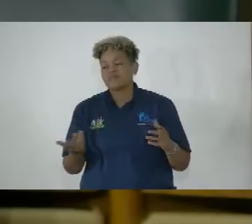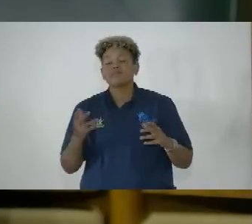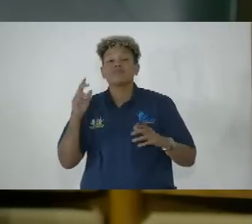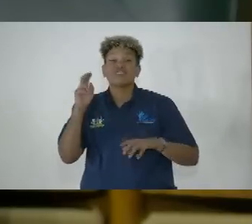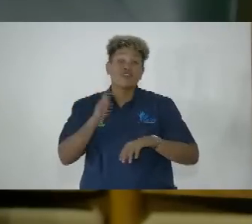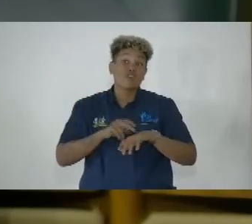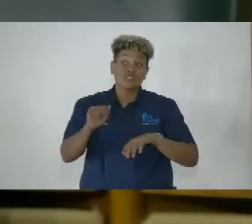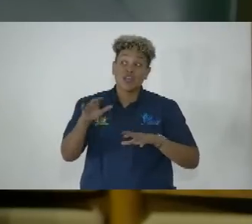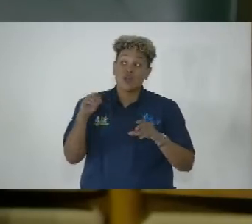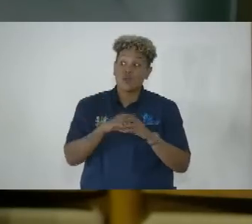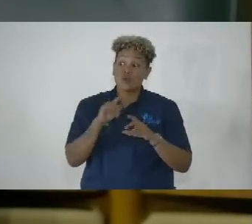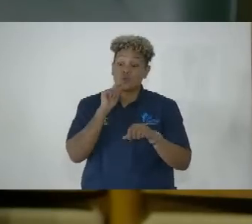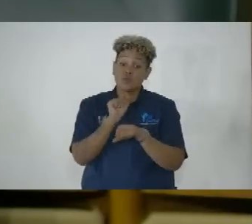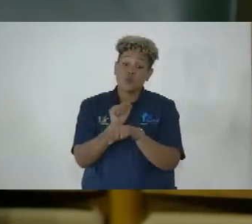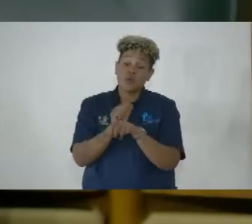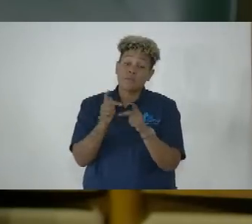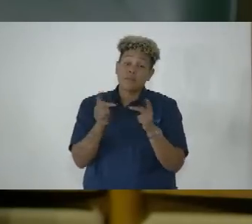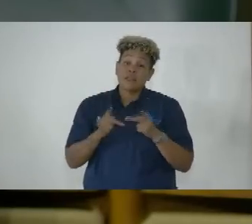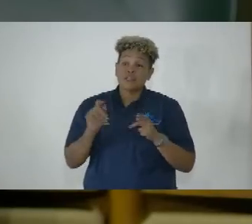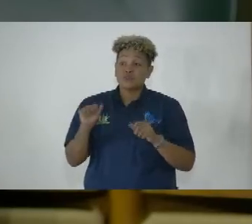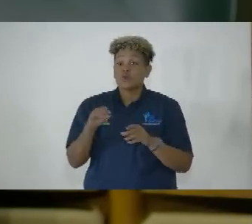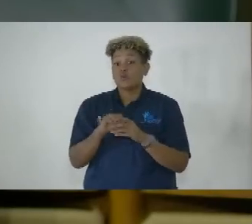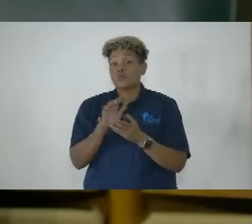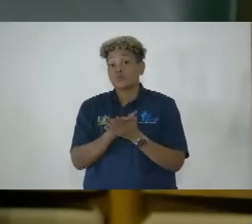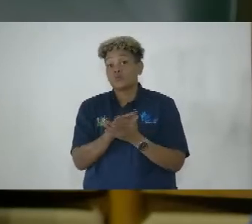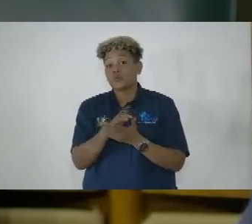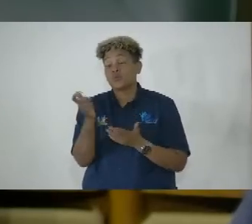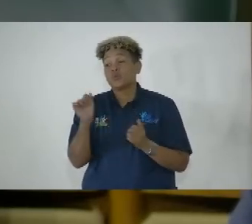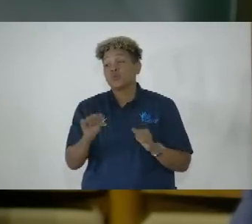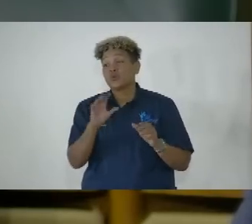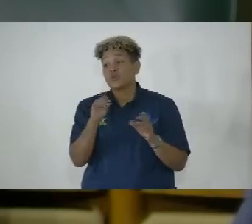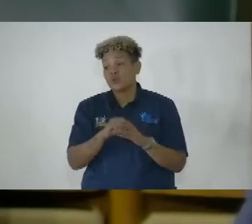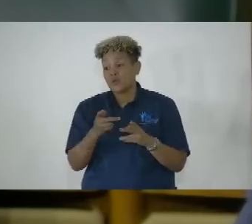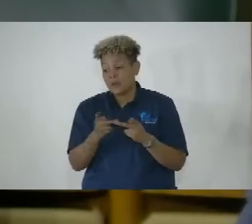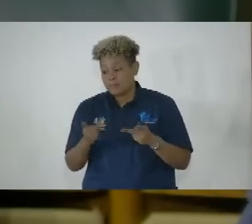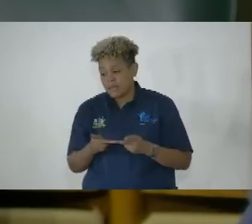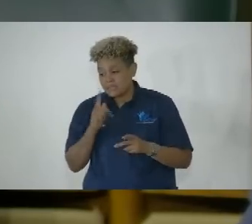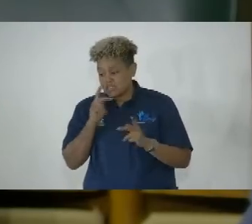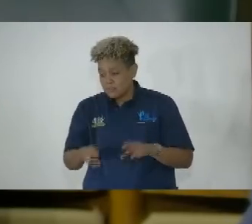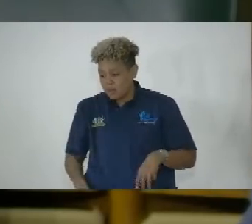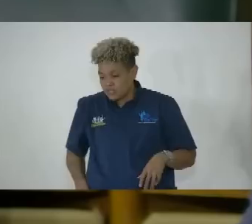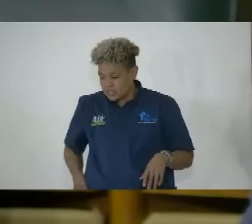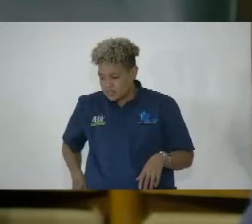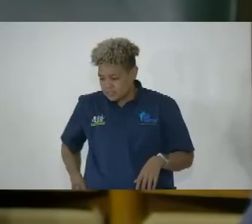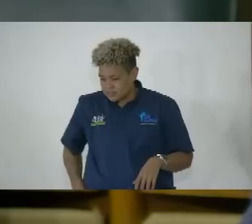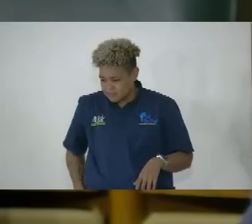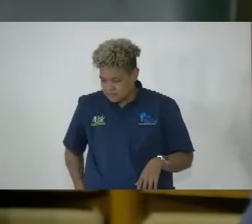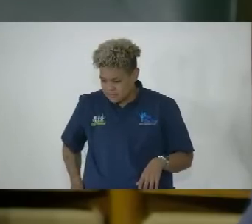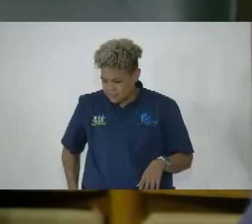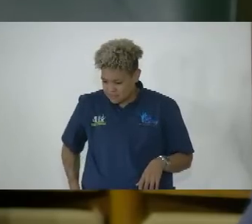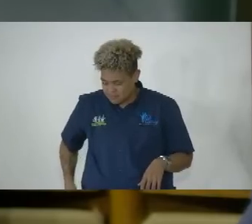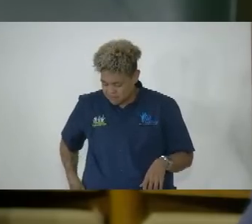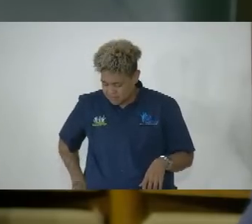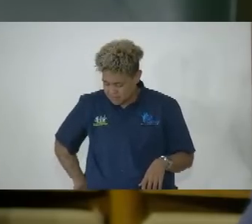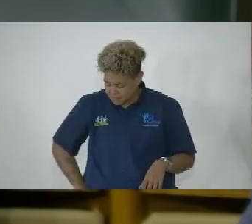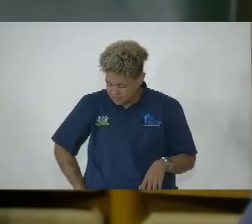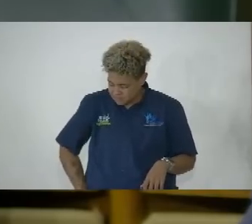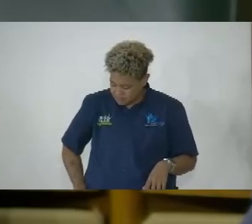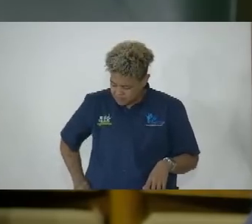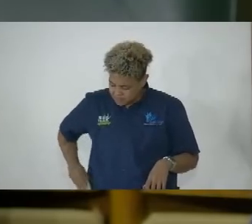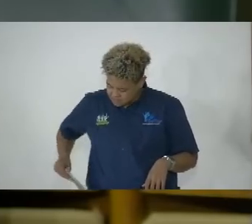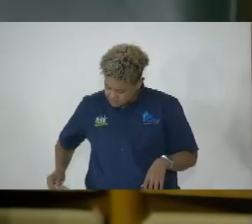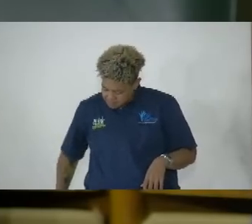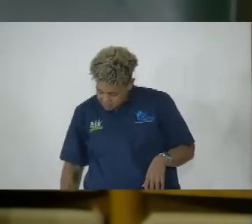course that could include a workplace, it could include a school, it could include a place that the person frequents and is therefore known to